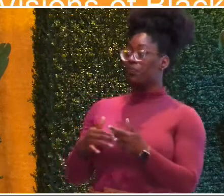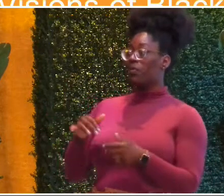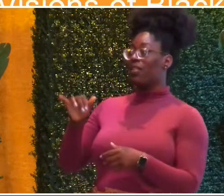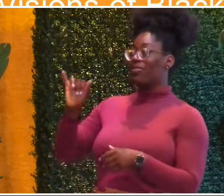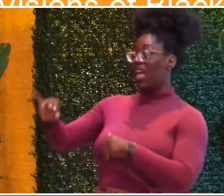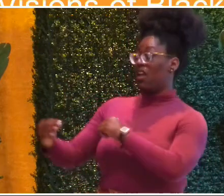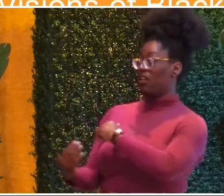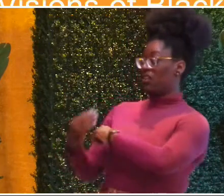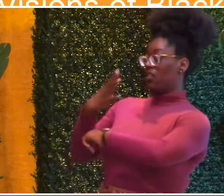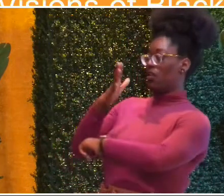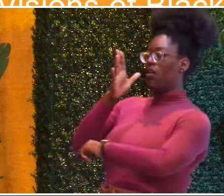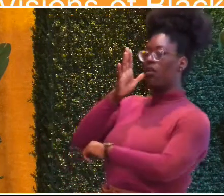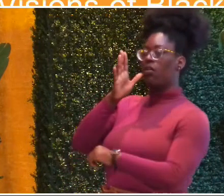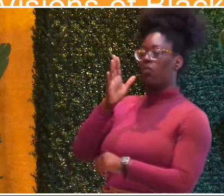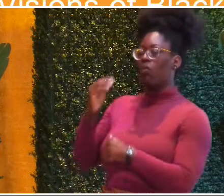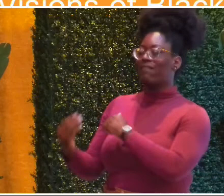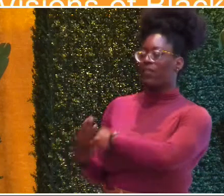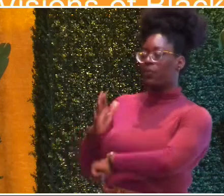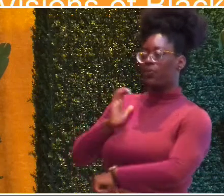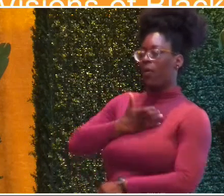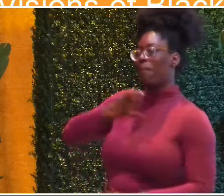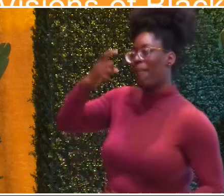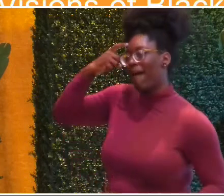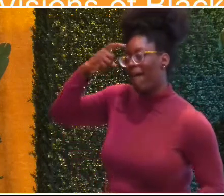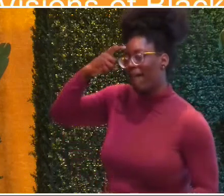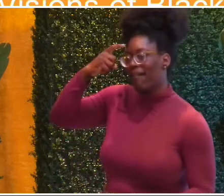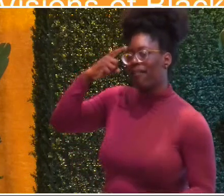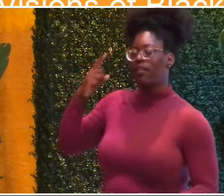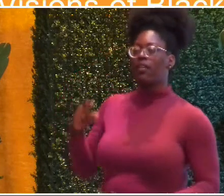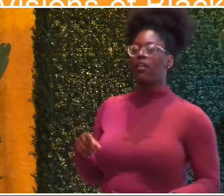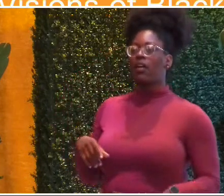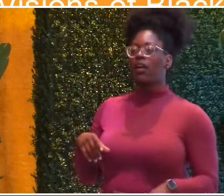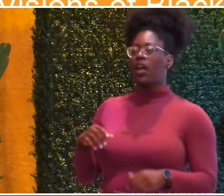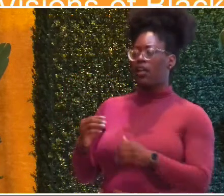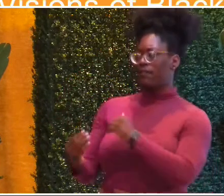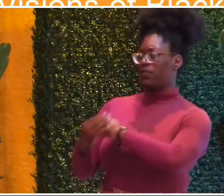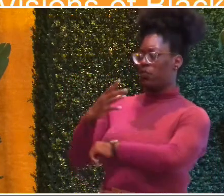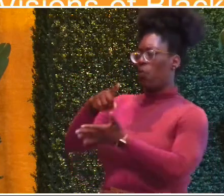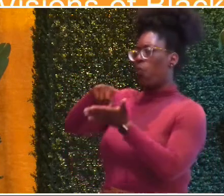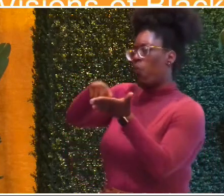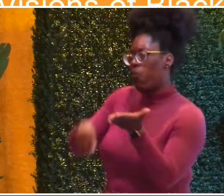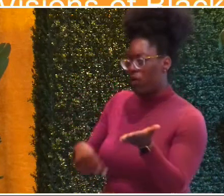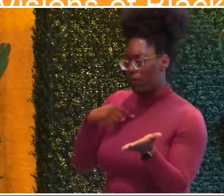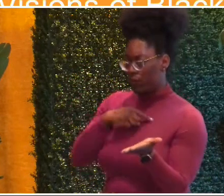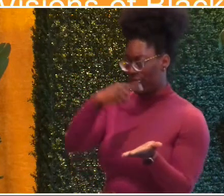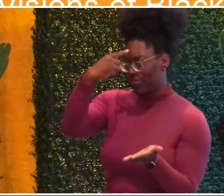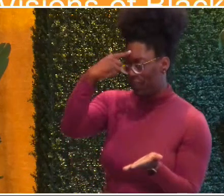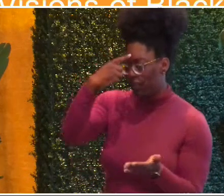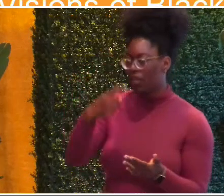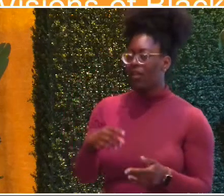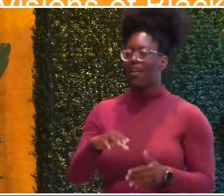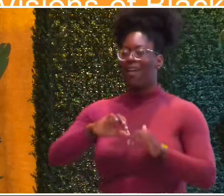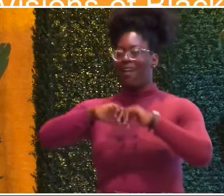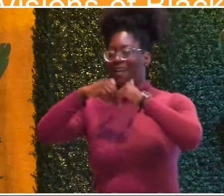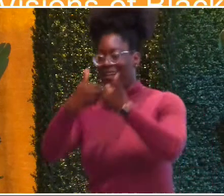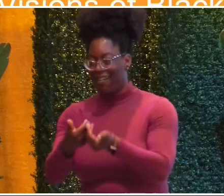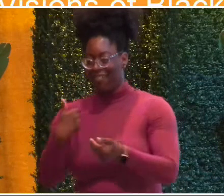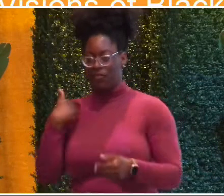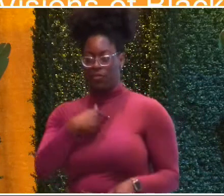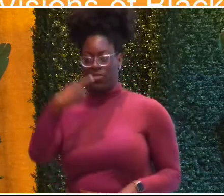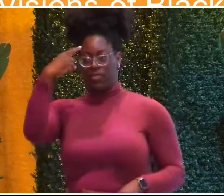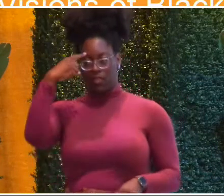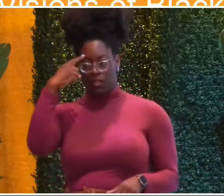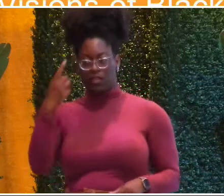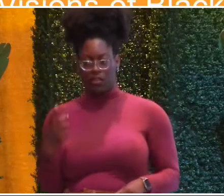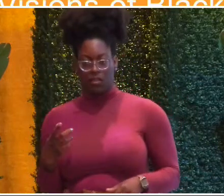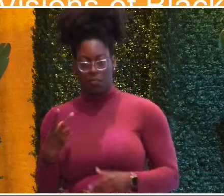think. Yes. Right? That Black feminism, Black histories of Black women, you have to think about,